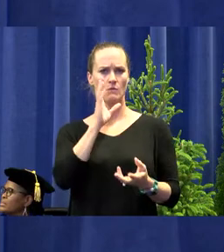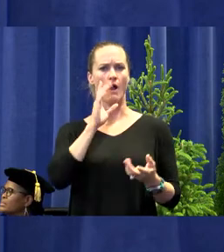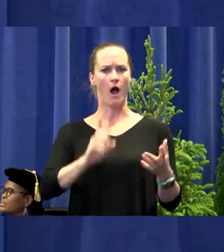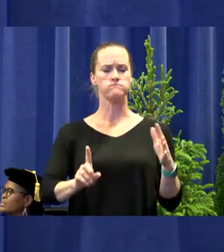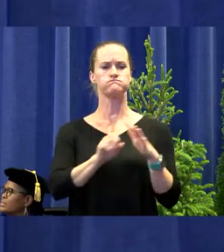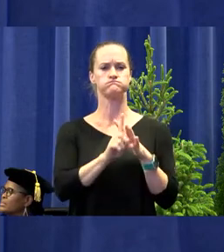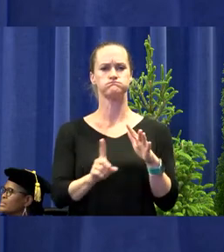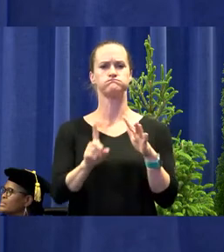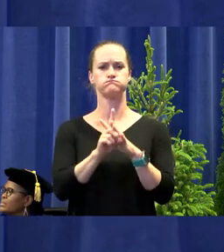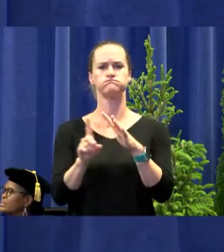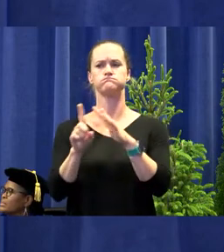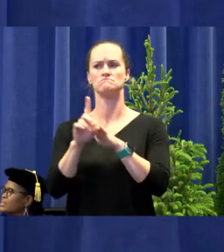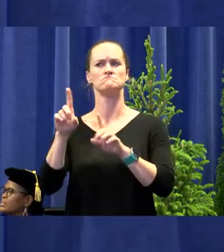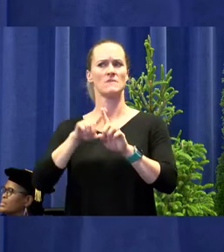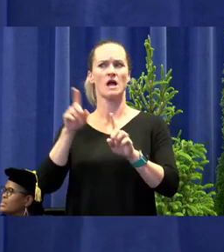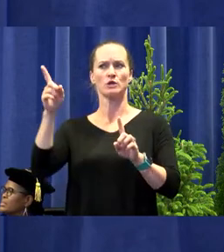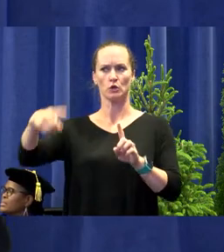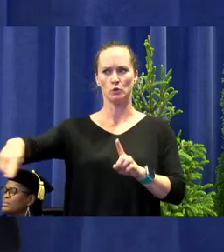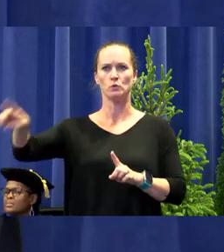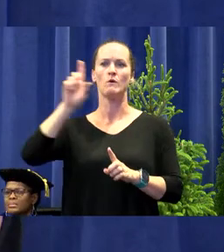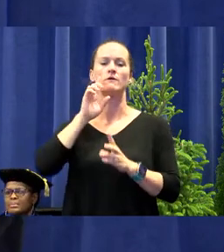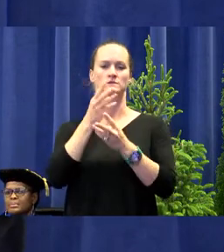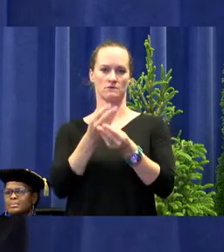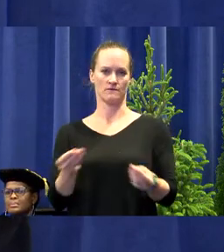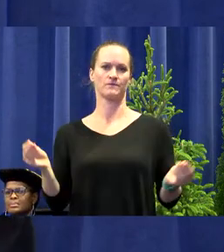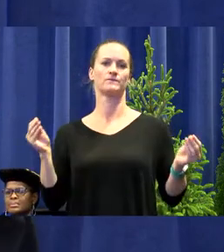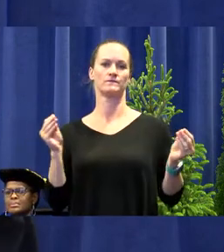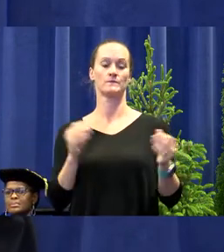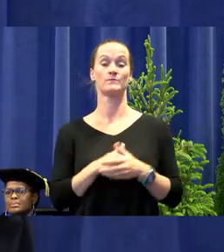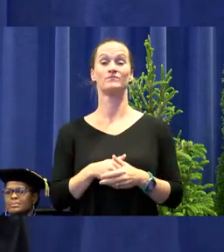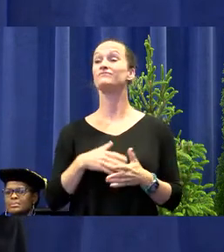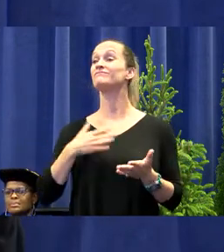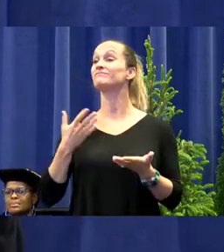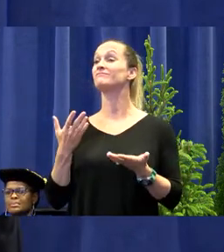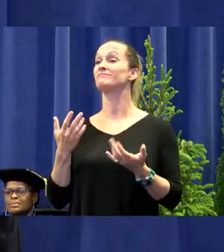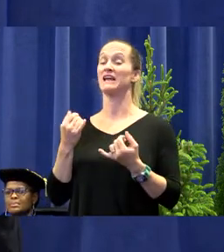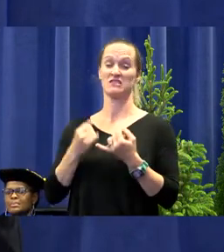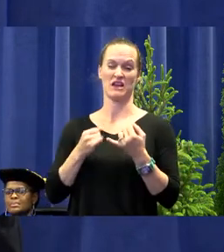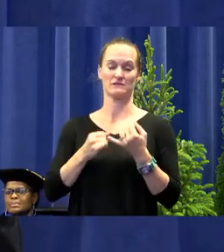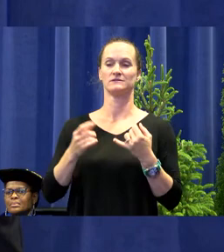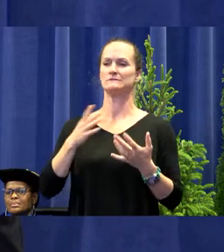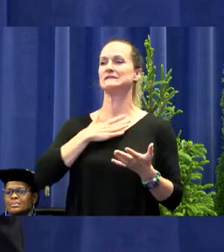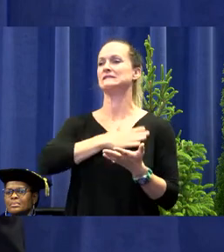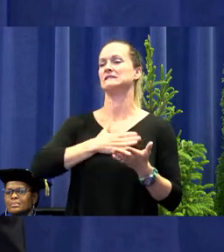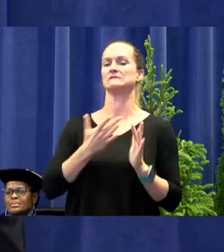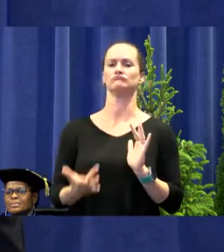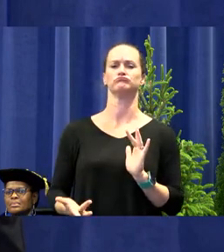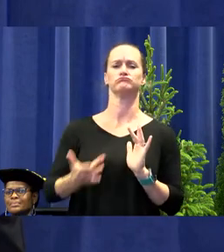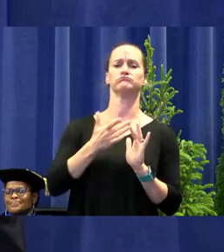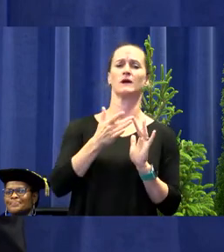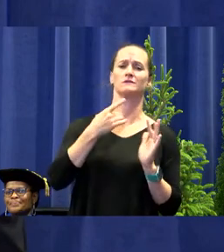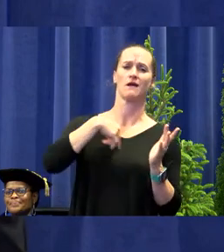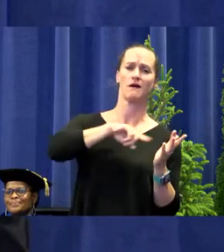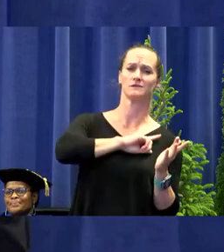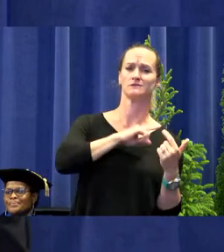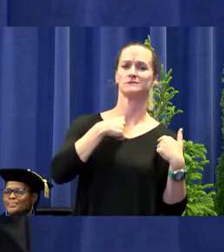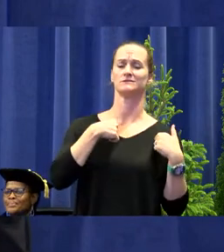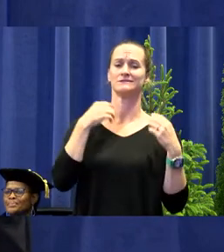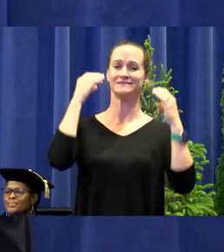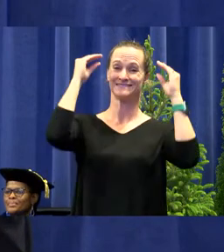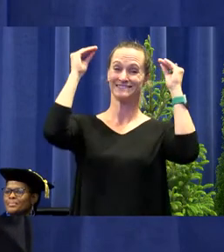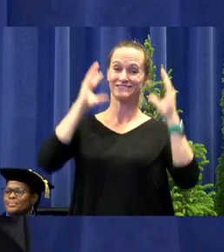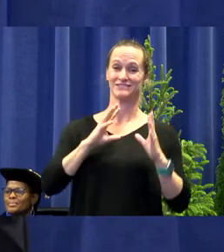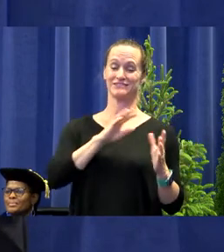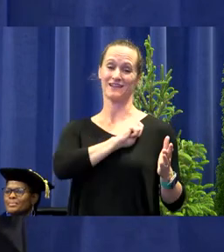ones who will solve them. Finally, please keep in touch with us, the faculty. I think my colleagues on the faculty would agree that